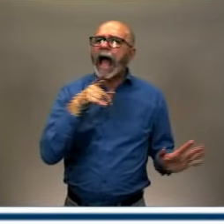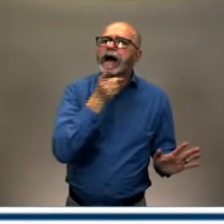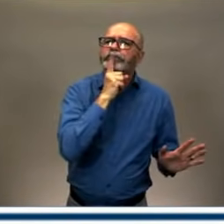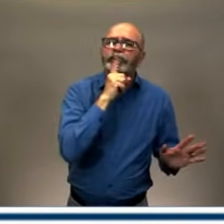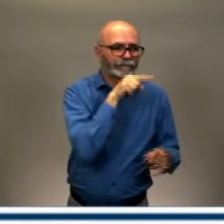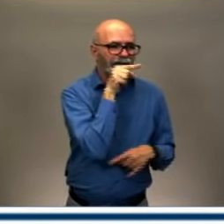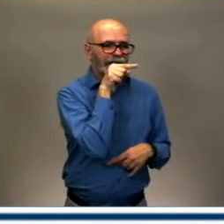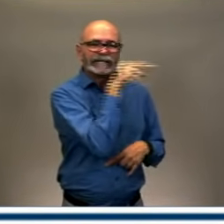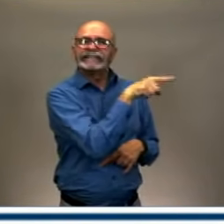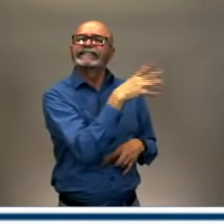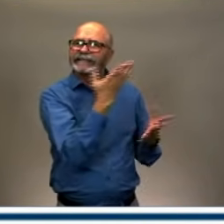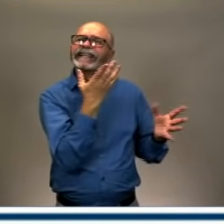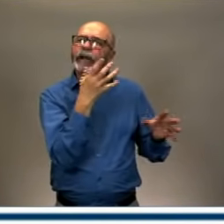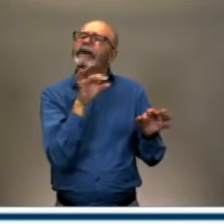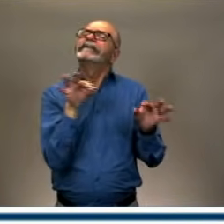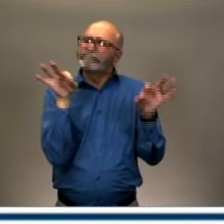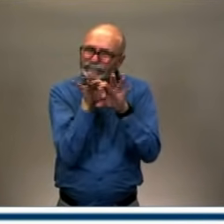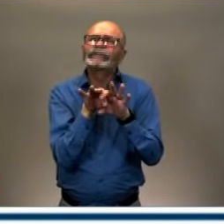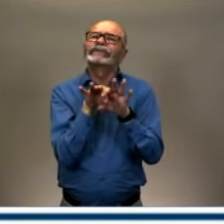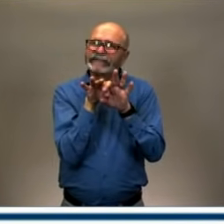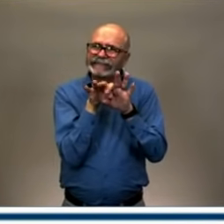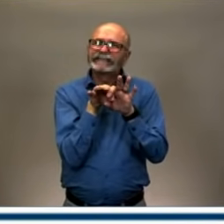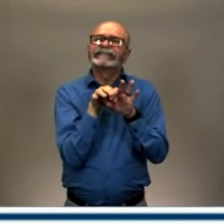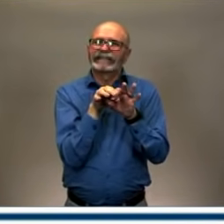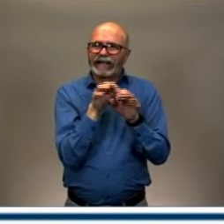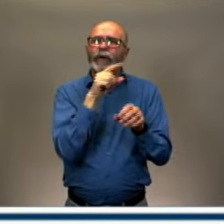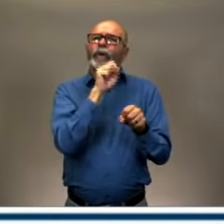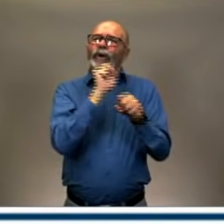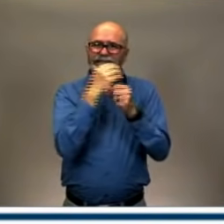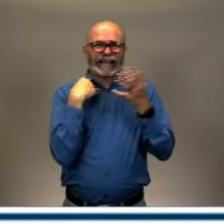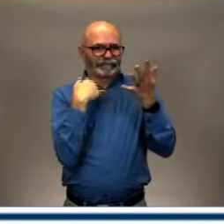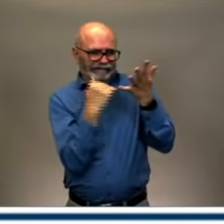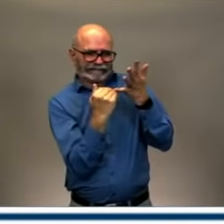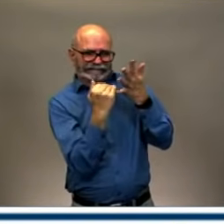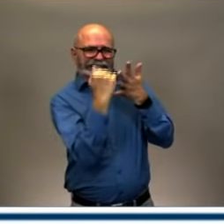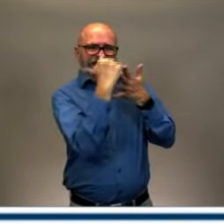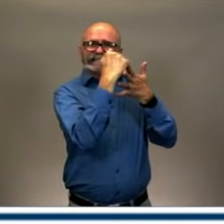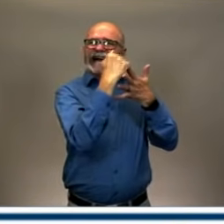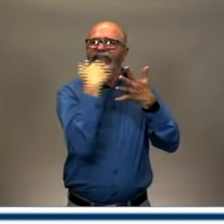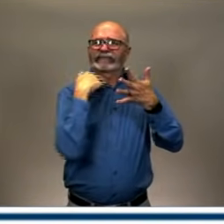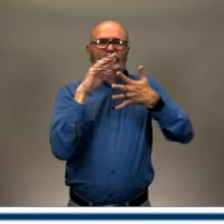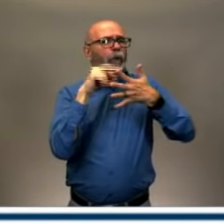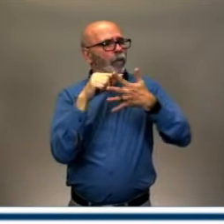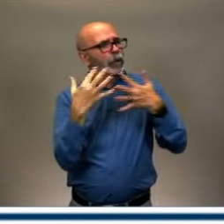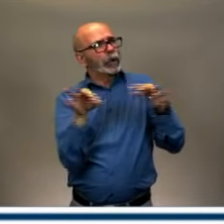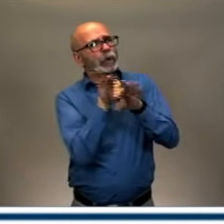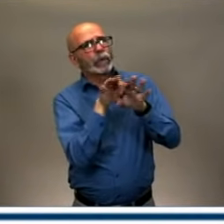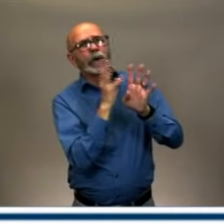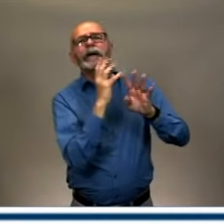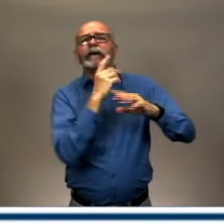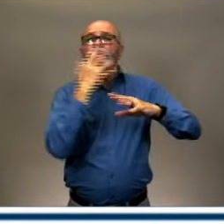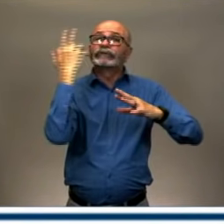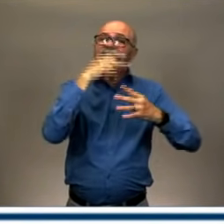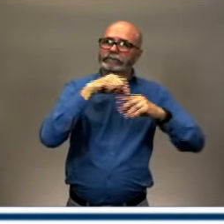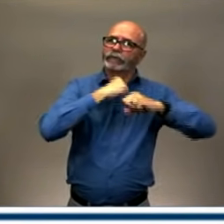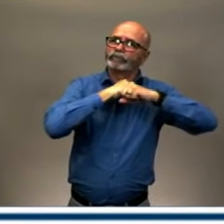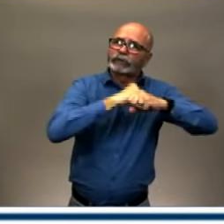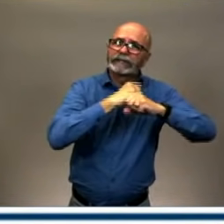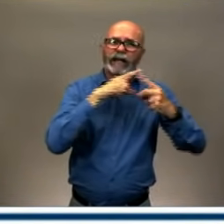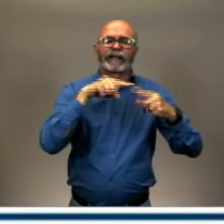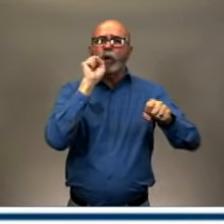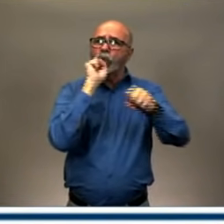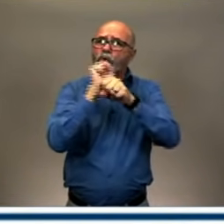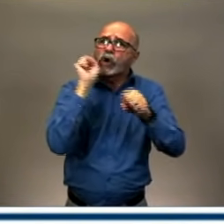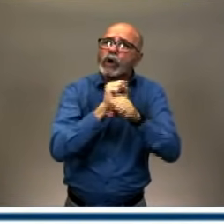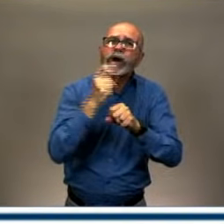that they're further up on the list to get protected from COVID because we need them to be at work. So we're doing a lot of that